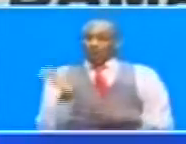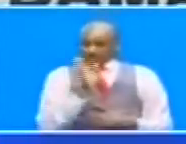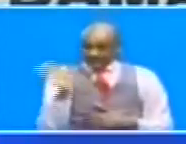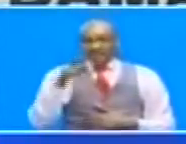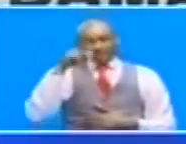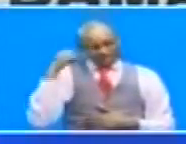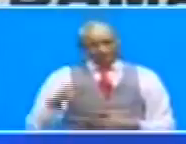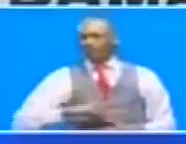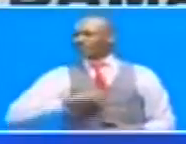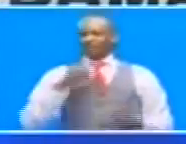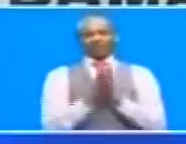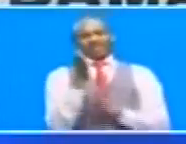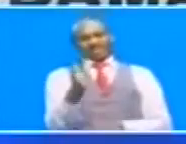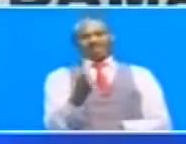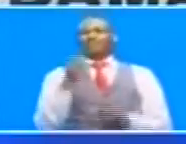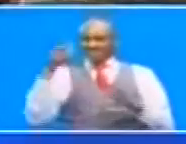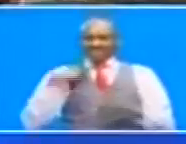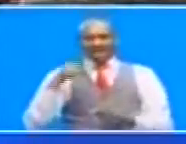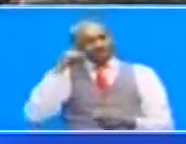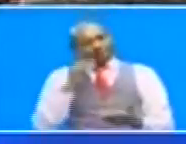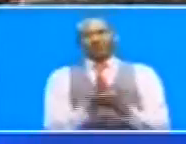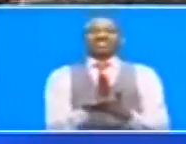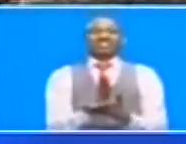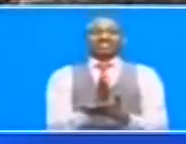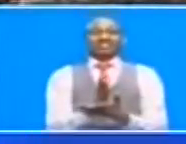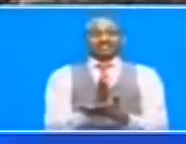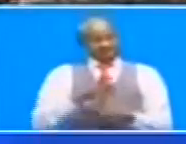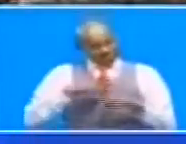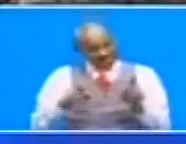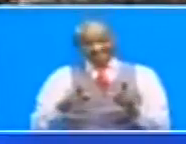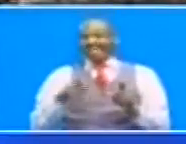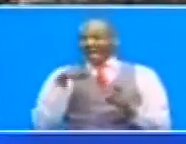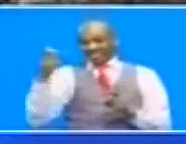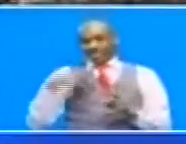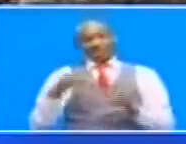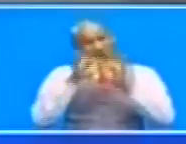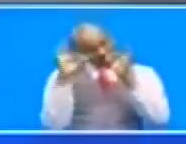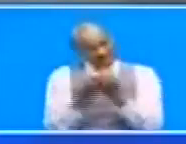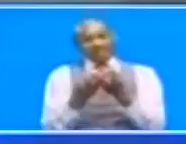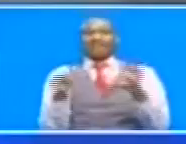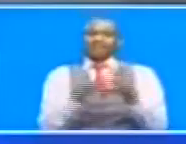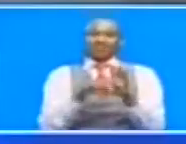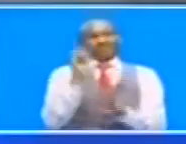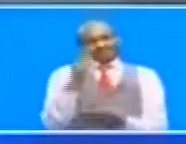of pride and profit for many. But for the Kenyan Obamas, he is a family member first.